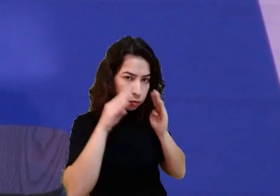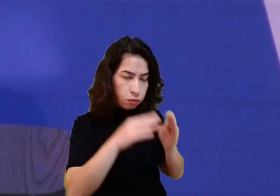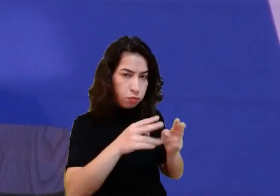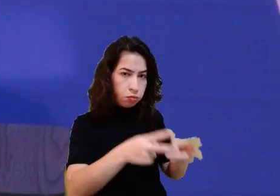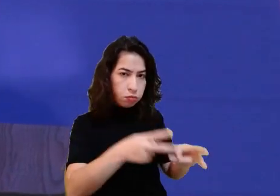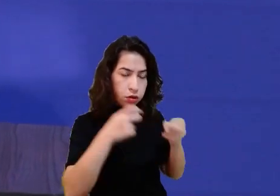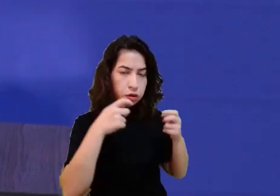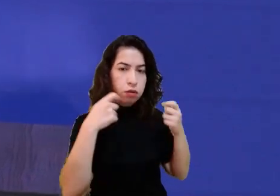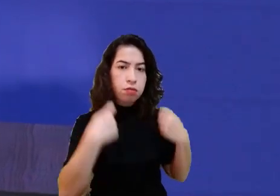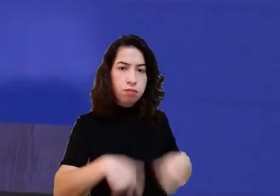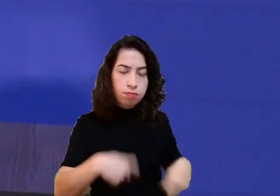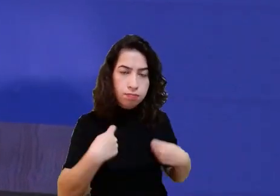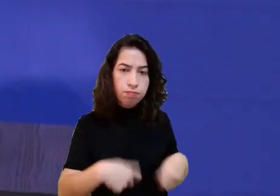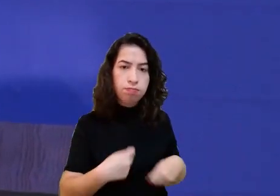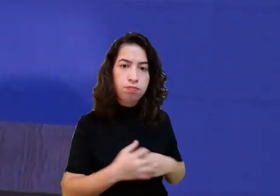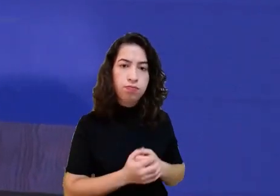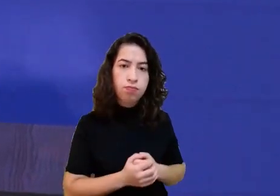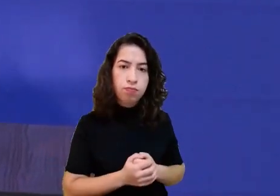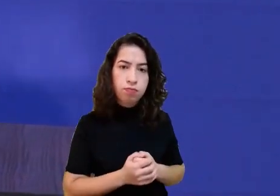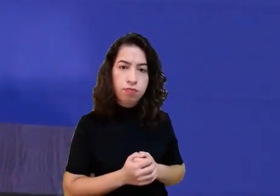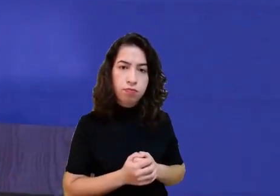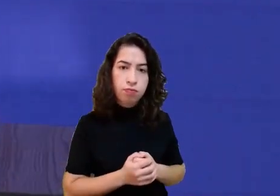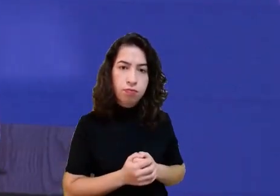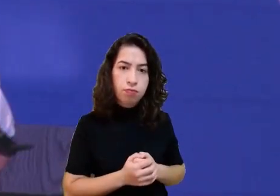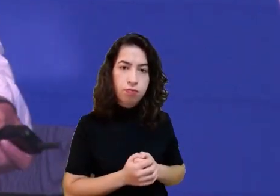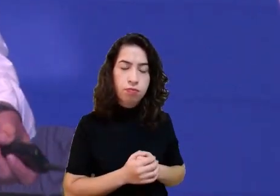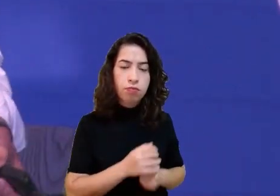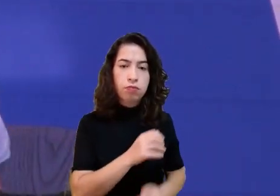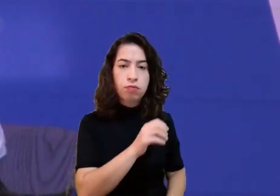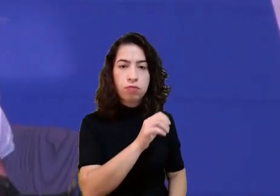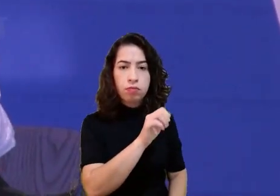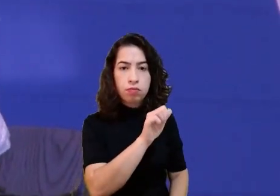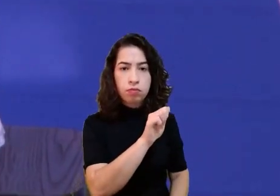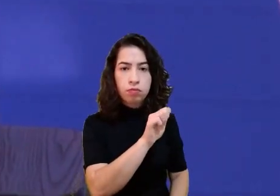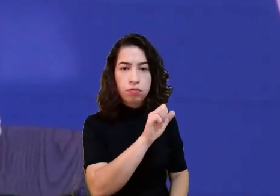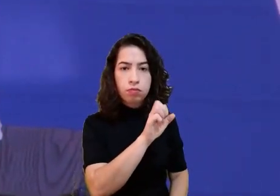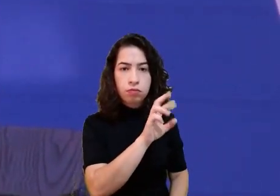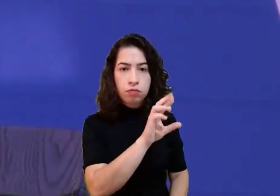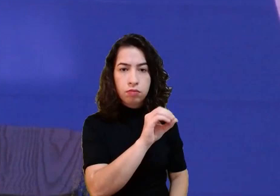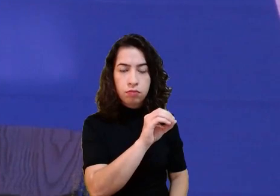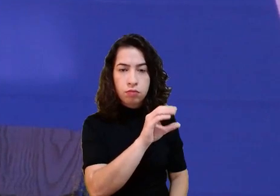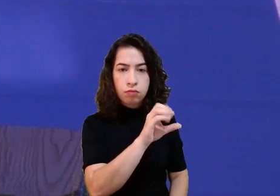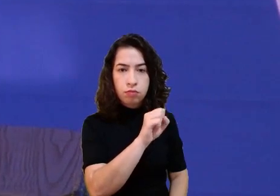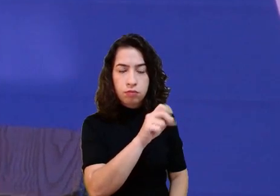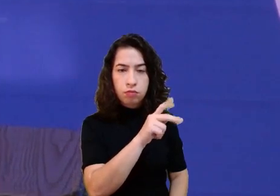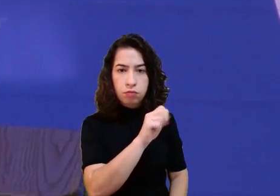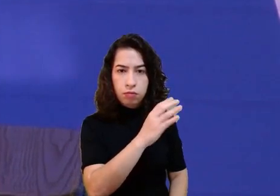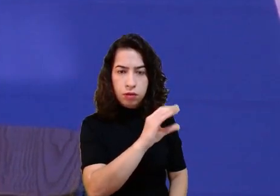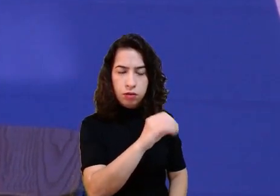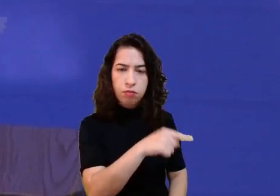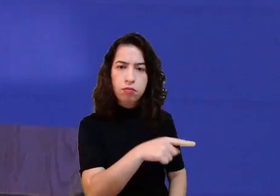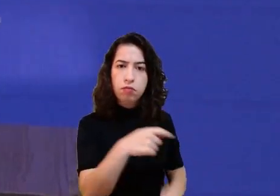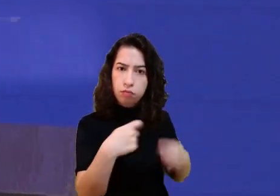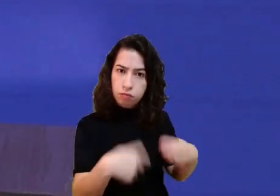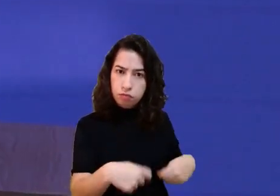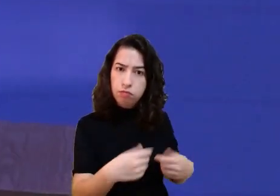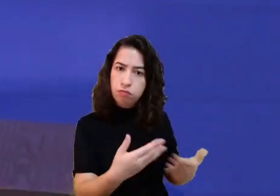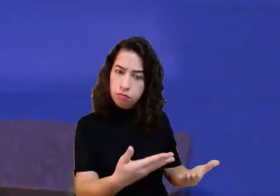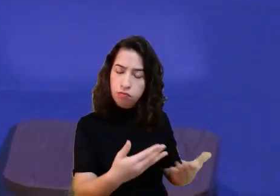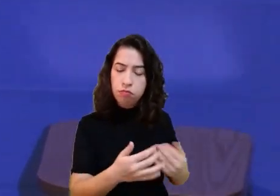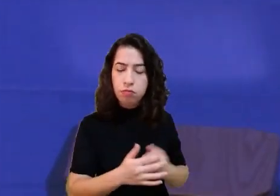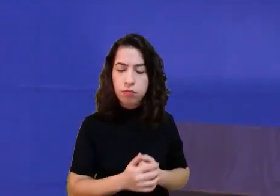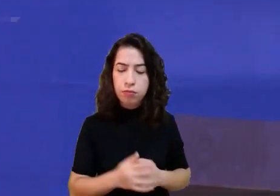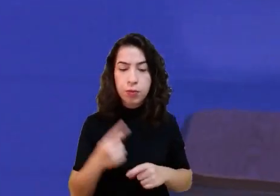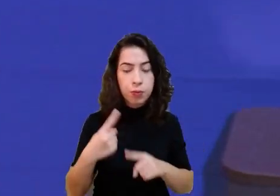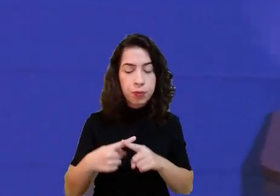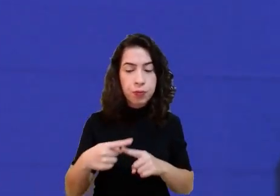needs to exist is aerospace. Aerospace? Yeah, that's it. Aerospace, because